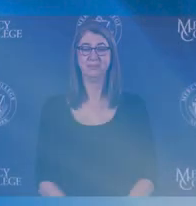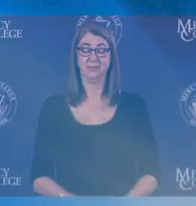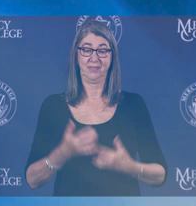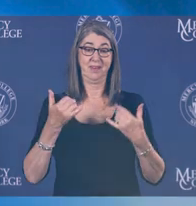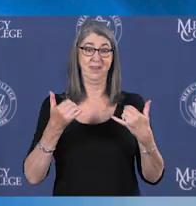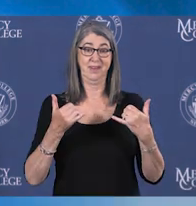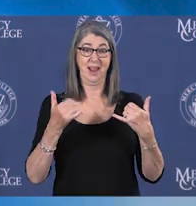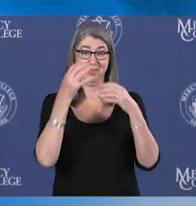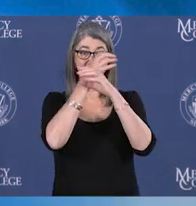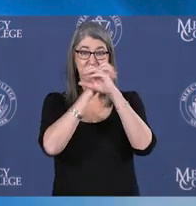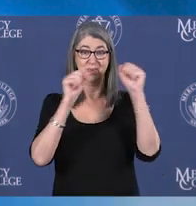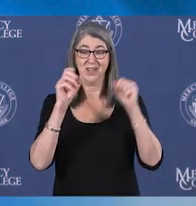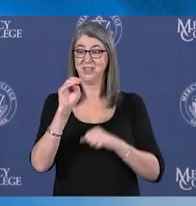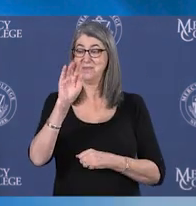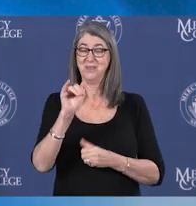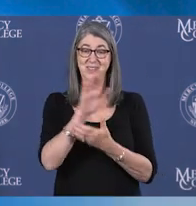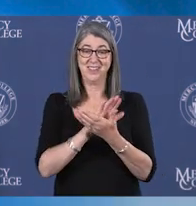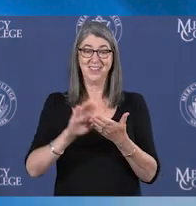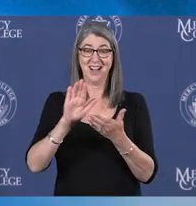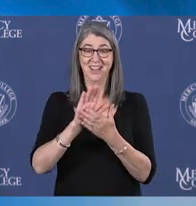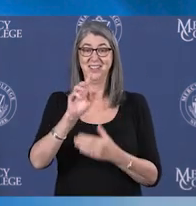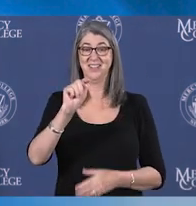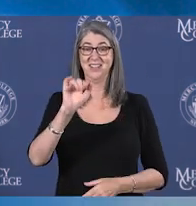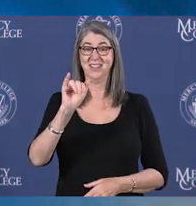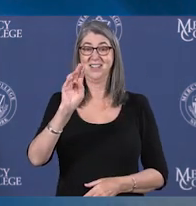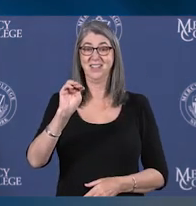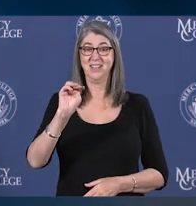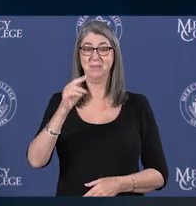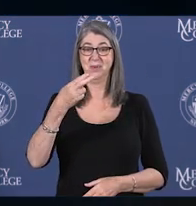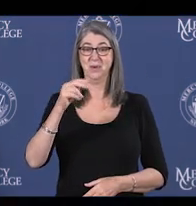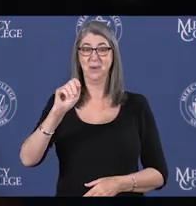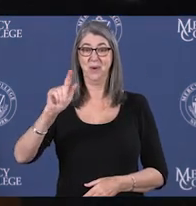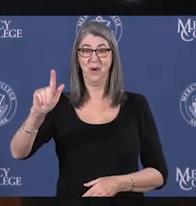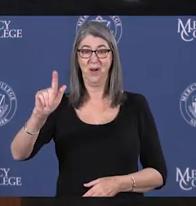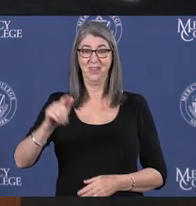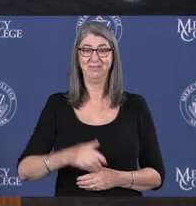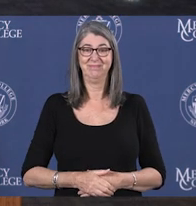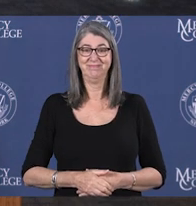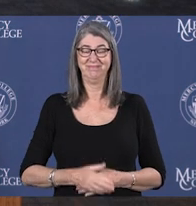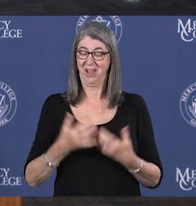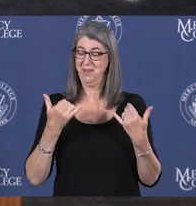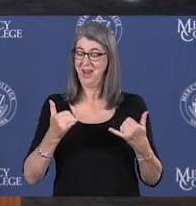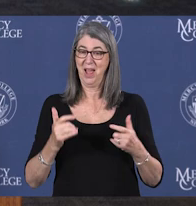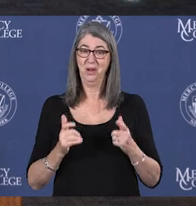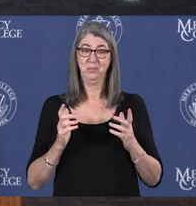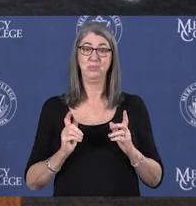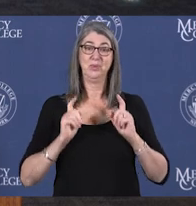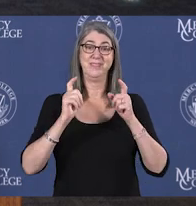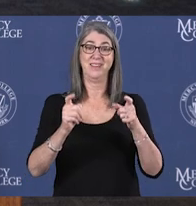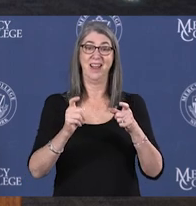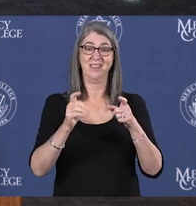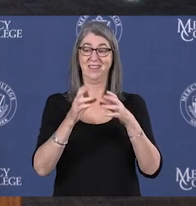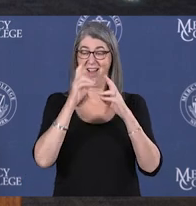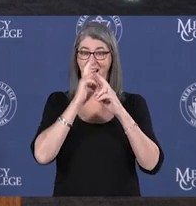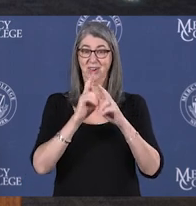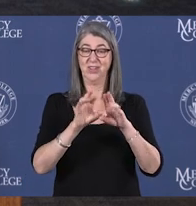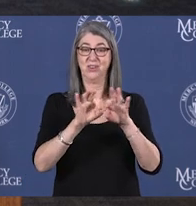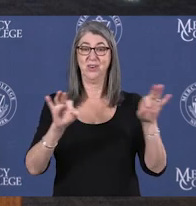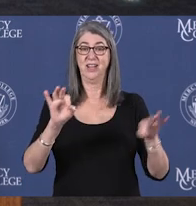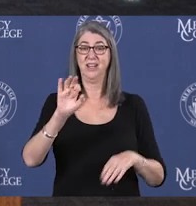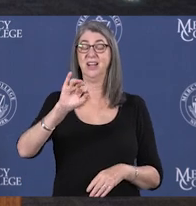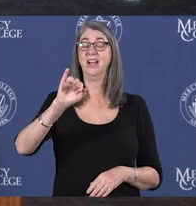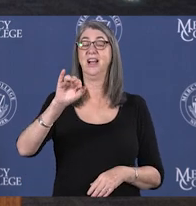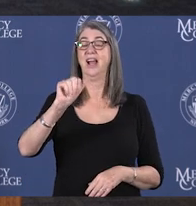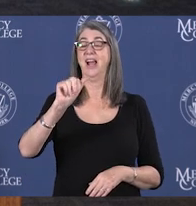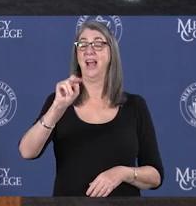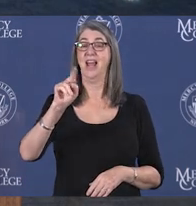And now, the president of Mercy College, Tim Hall. I will now present the honorary degree to Andrea